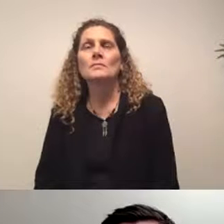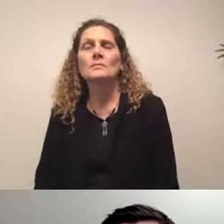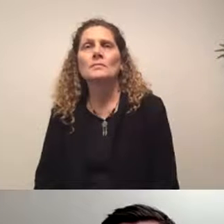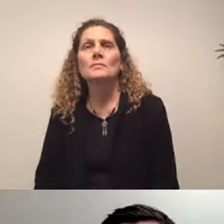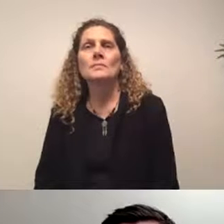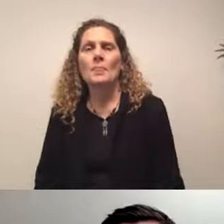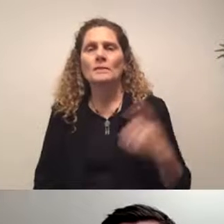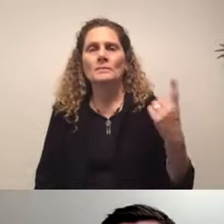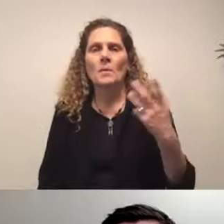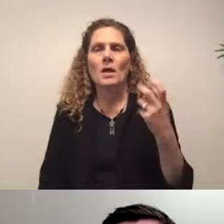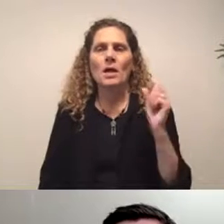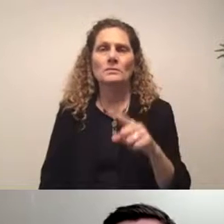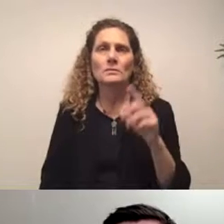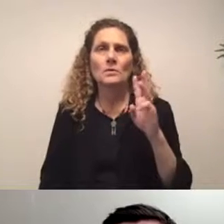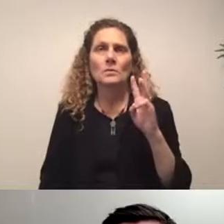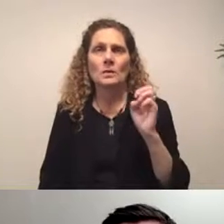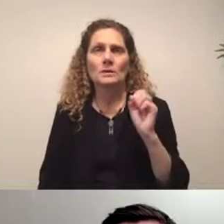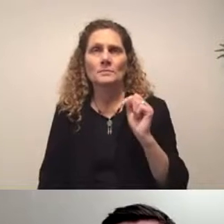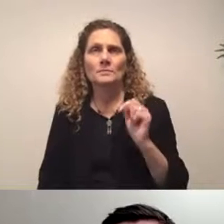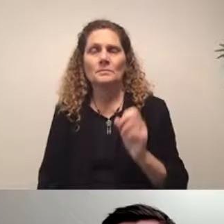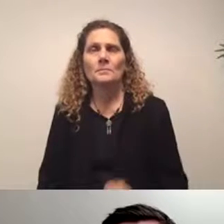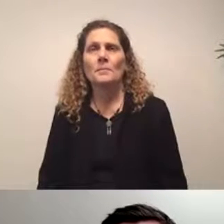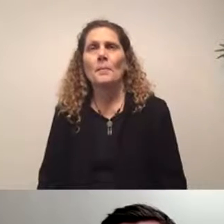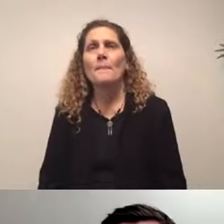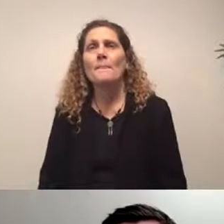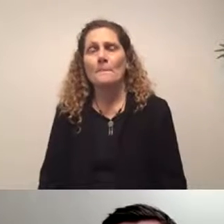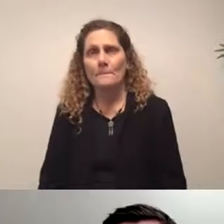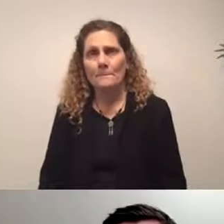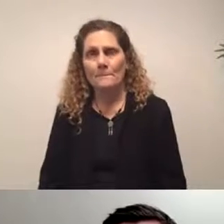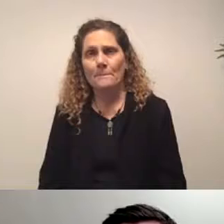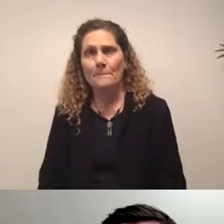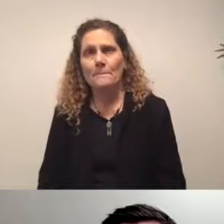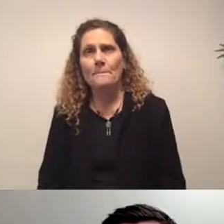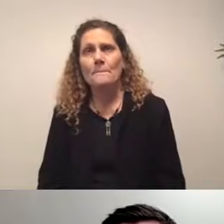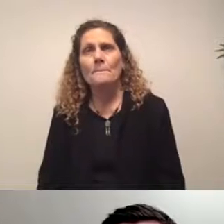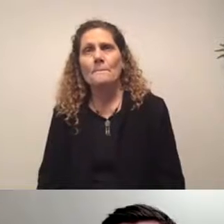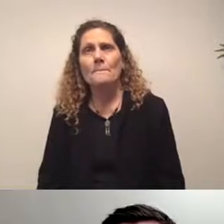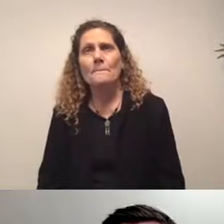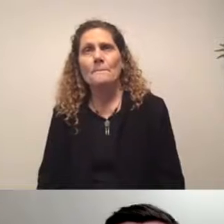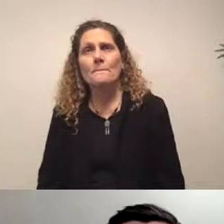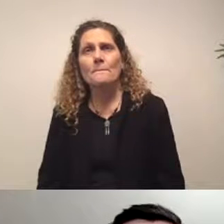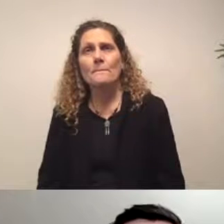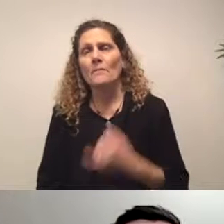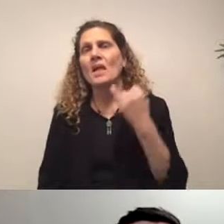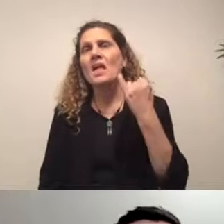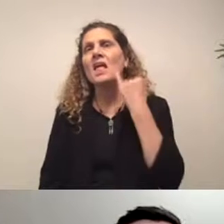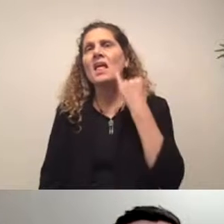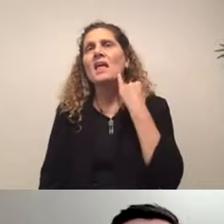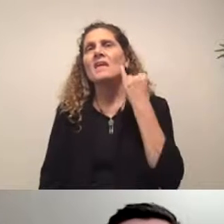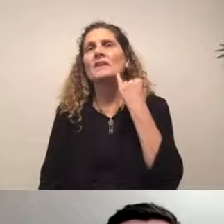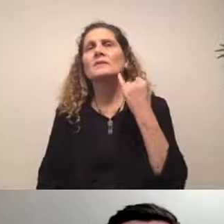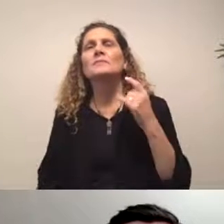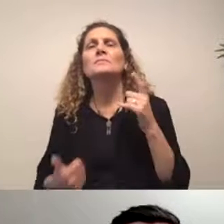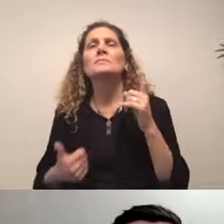of the COVID-19 vaccine? If so, are they fully protected yet, even though they tested positive? Yeah, so good question. The way the